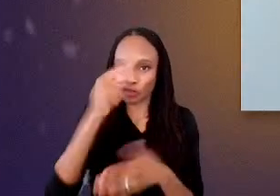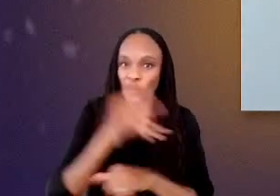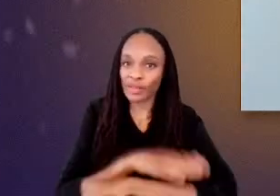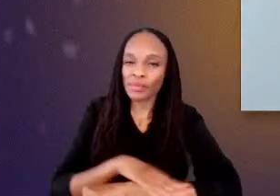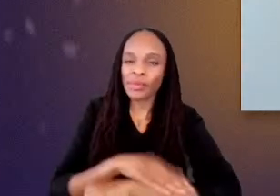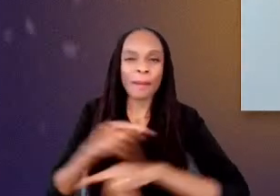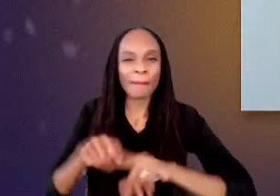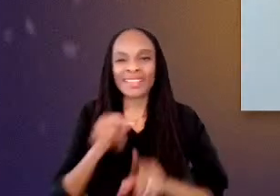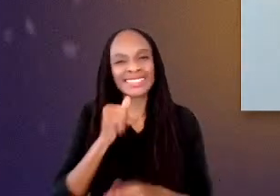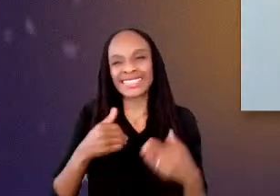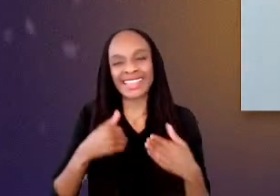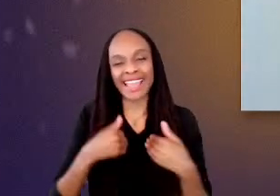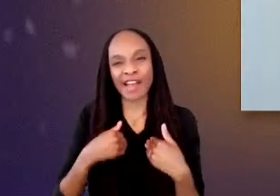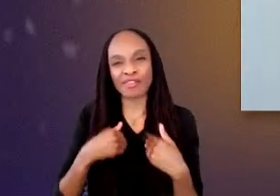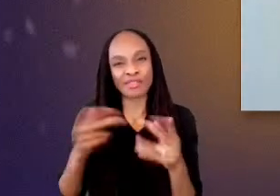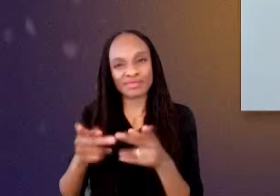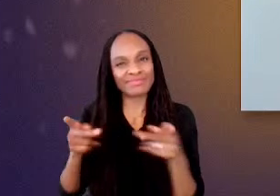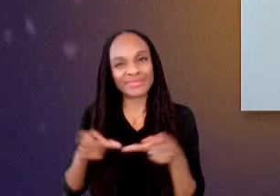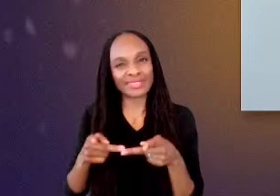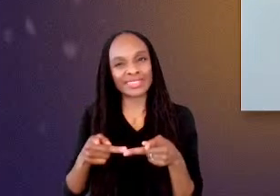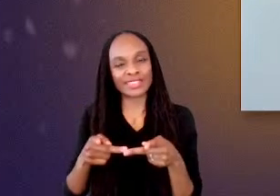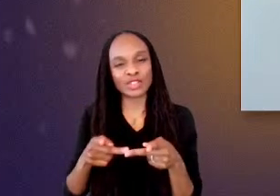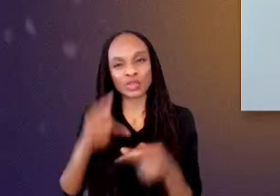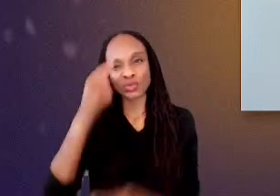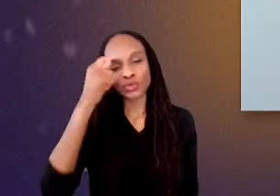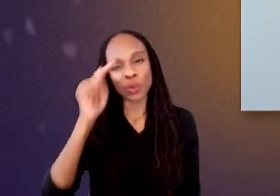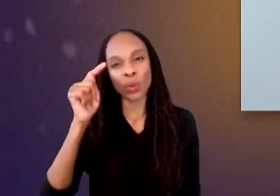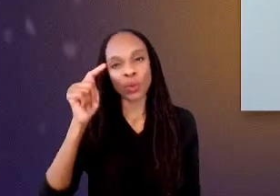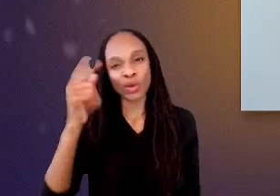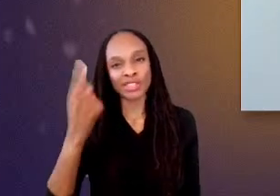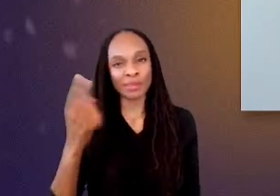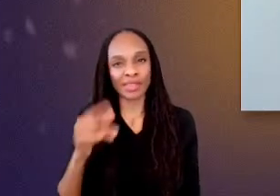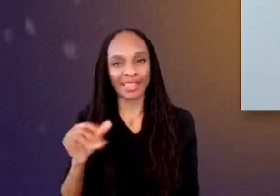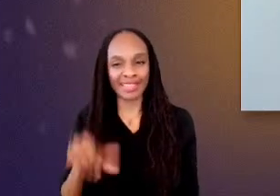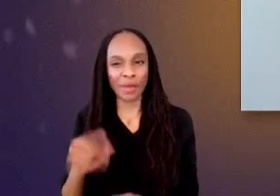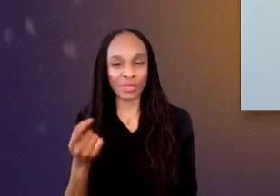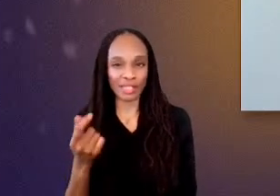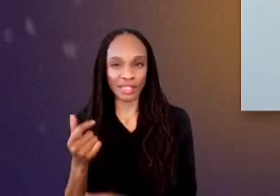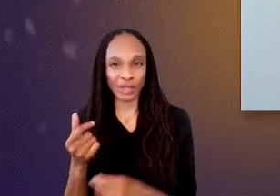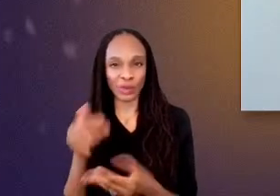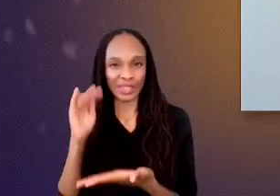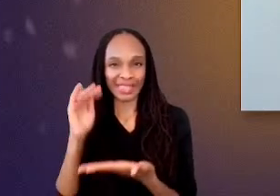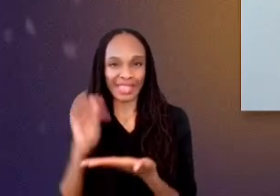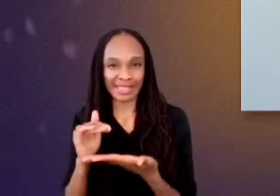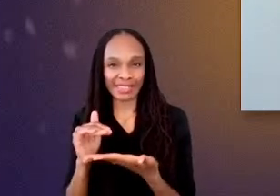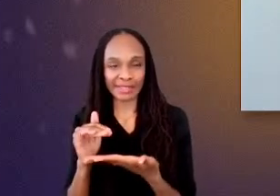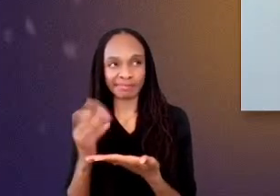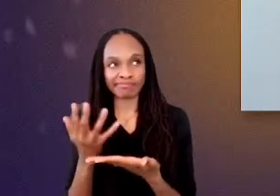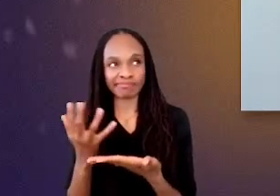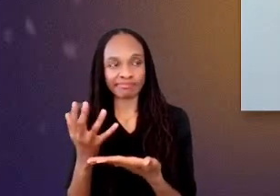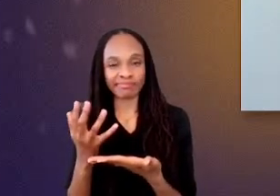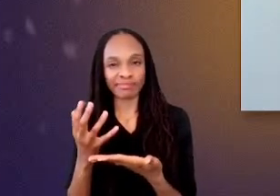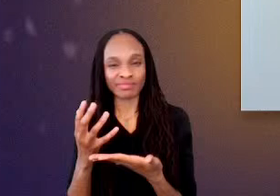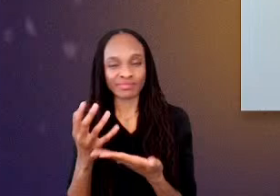there wasn't space for something that was a little bit less